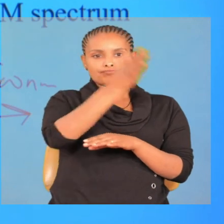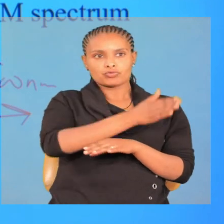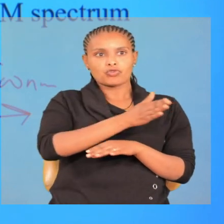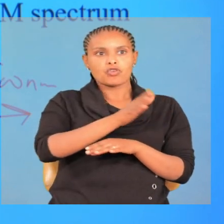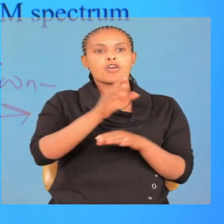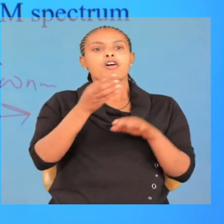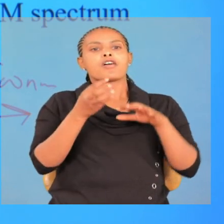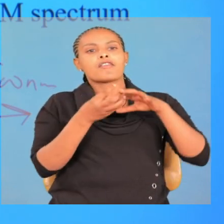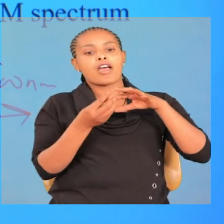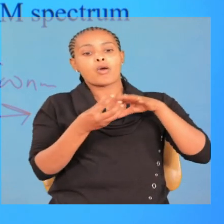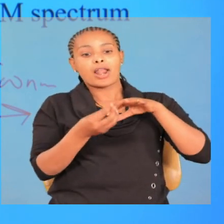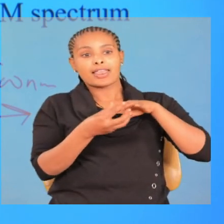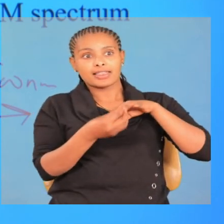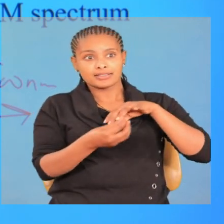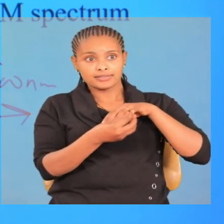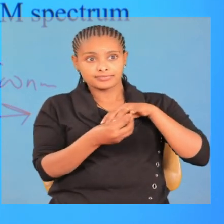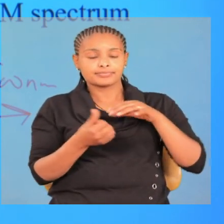violet.